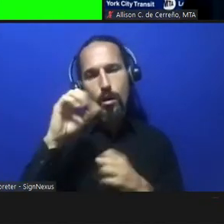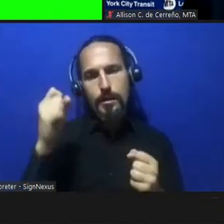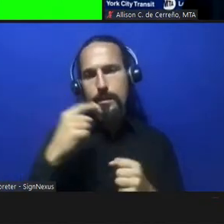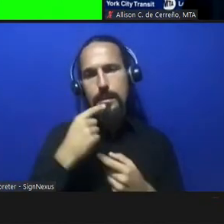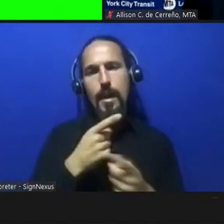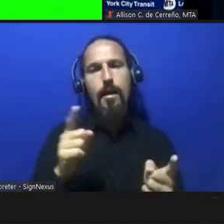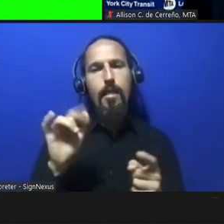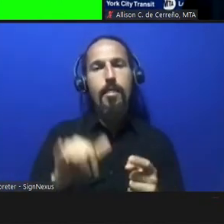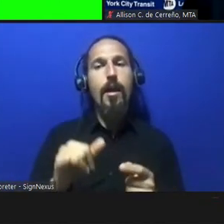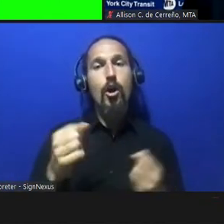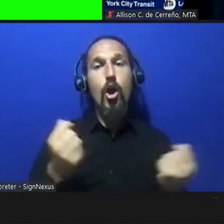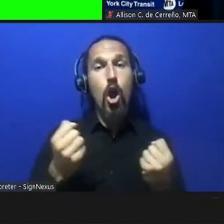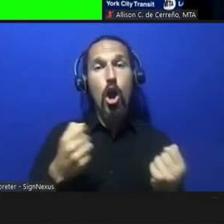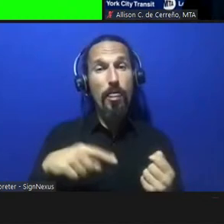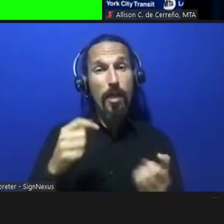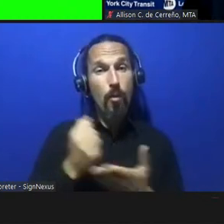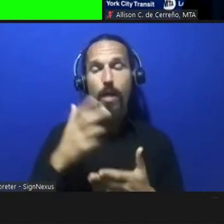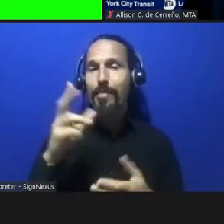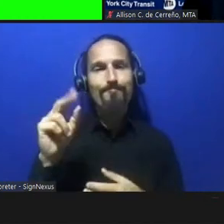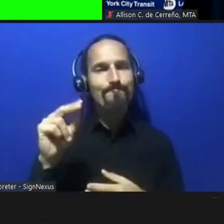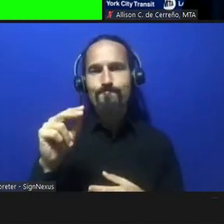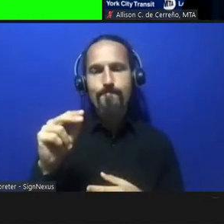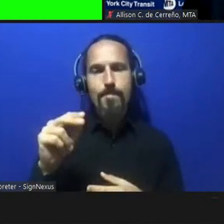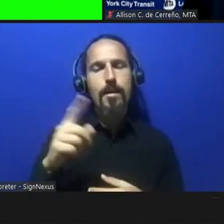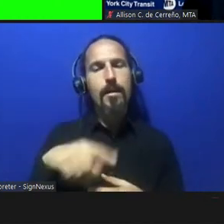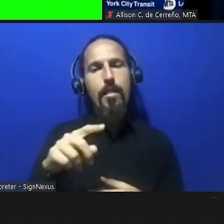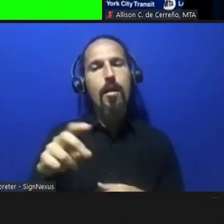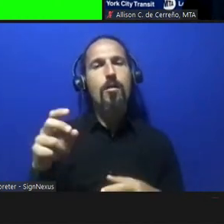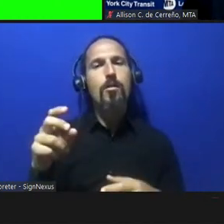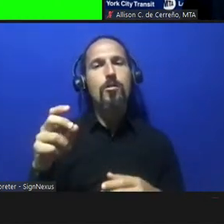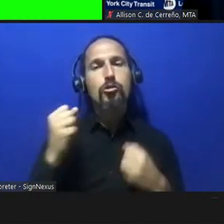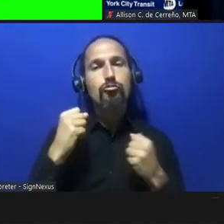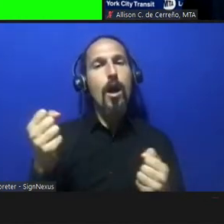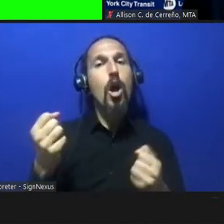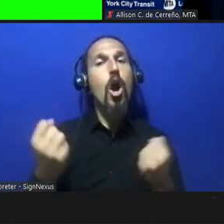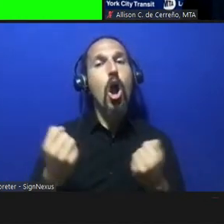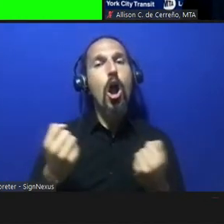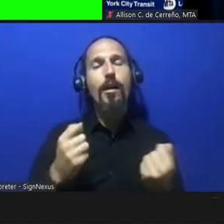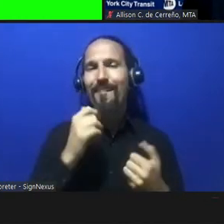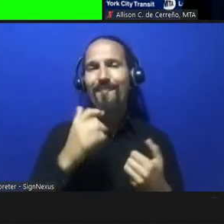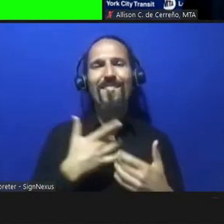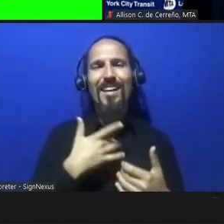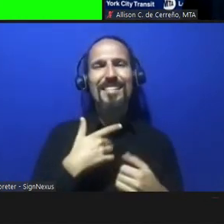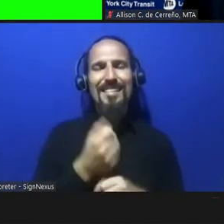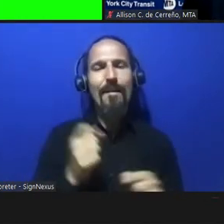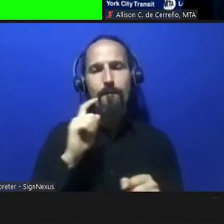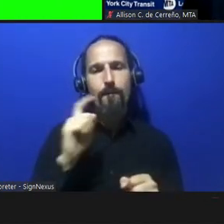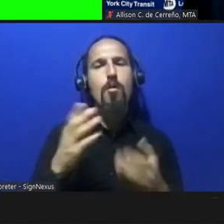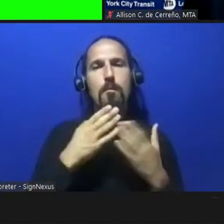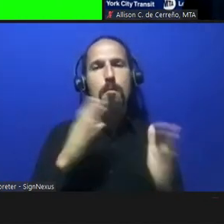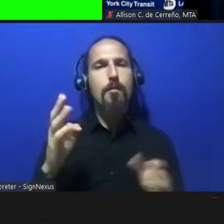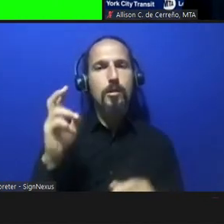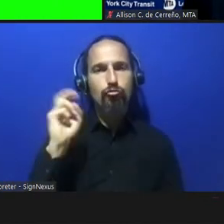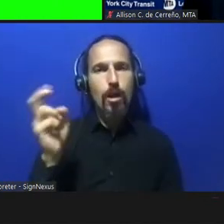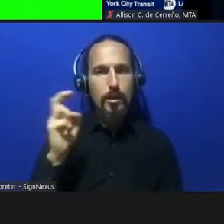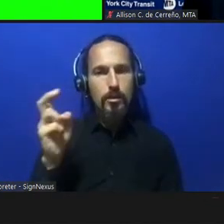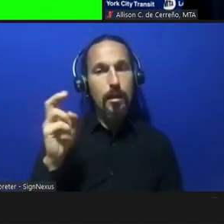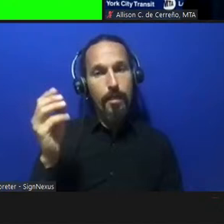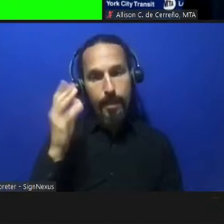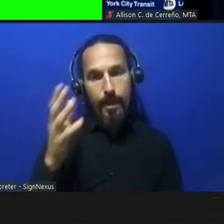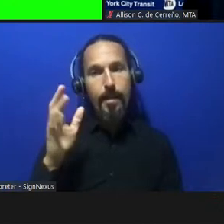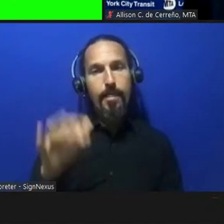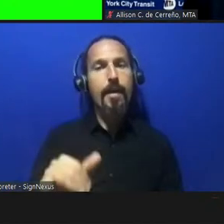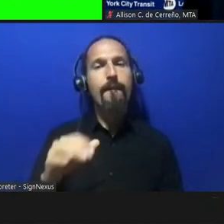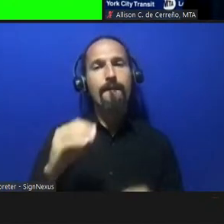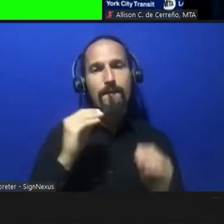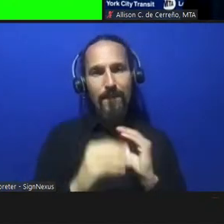are wealthy that's not true people take drive their cars because they don't feel safe on public transportation that's the thing fix